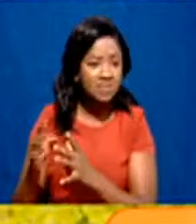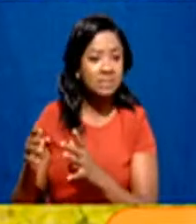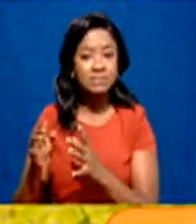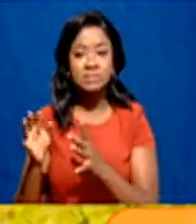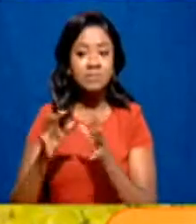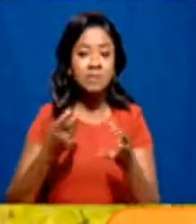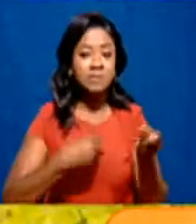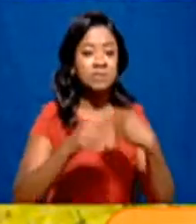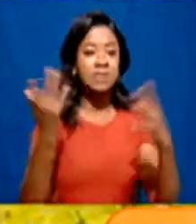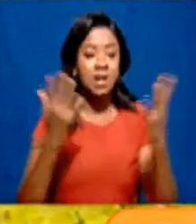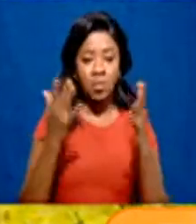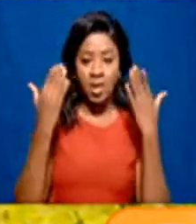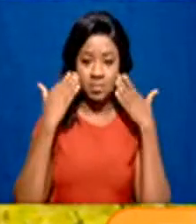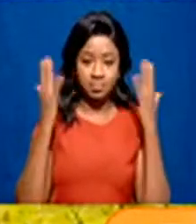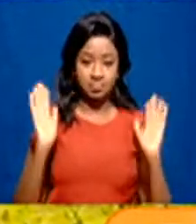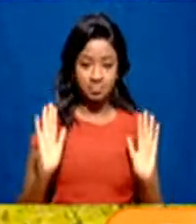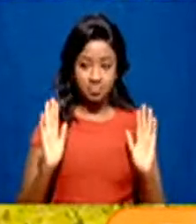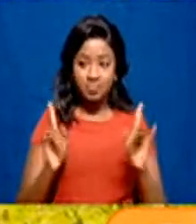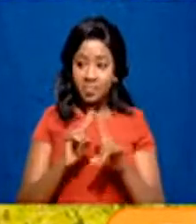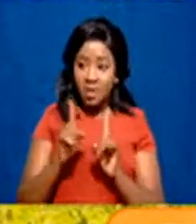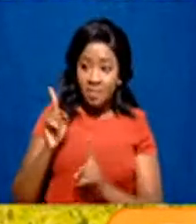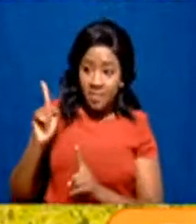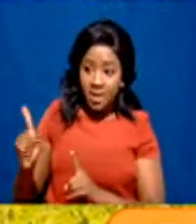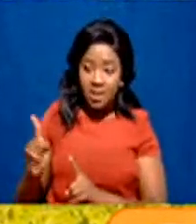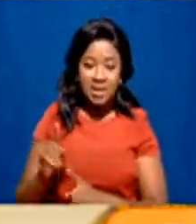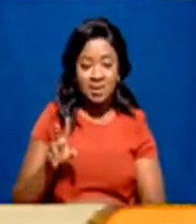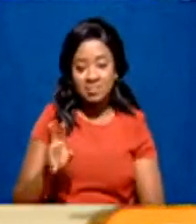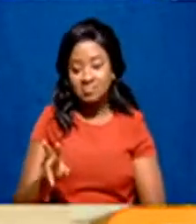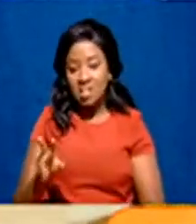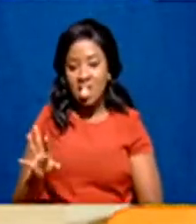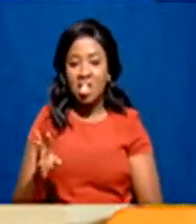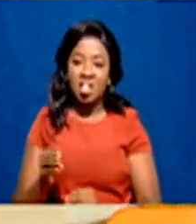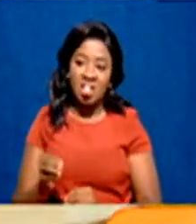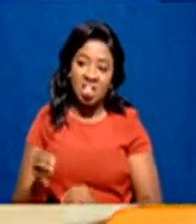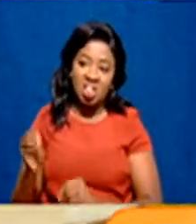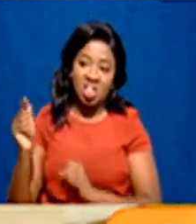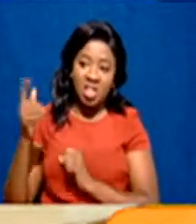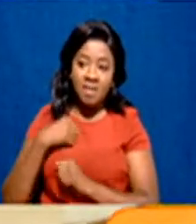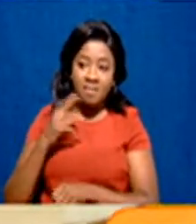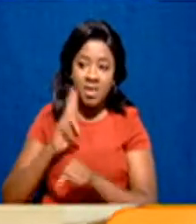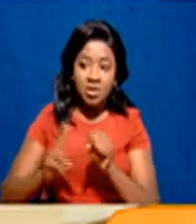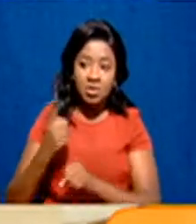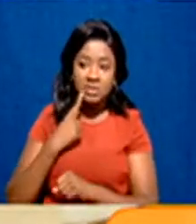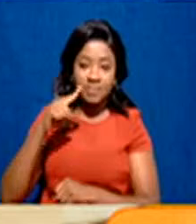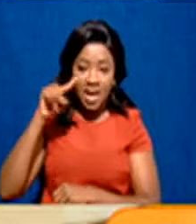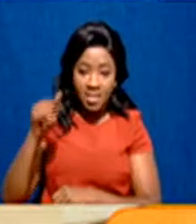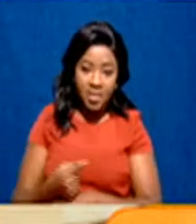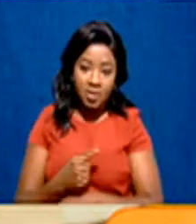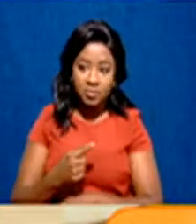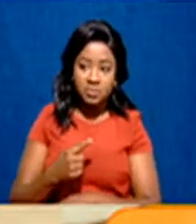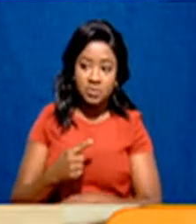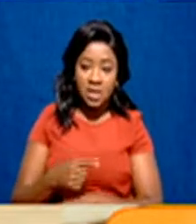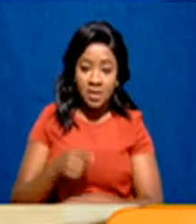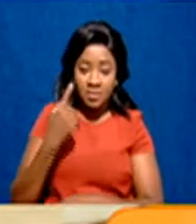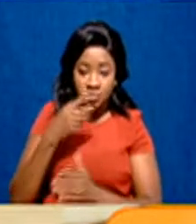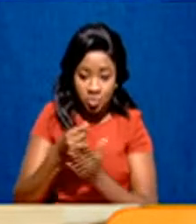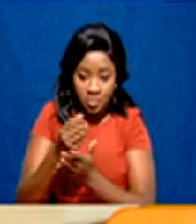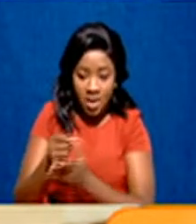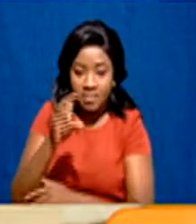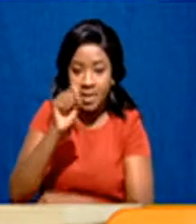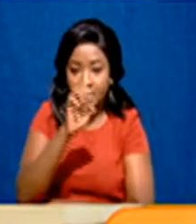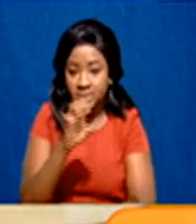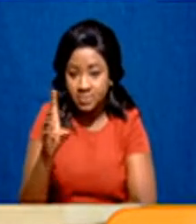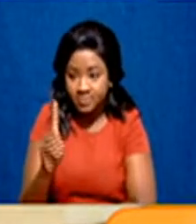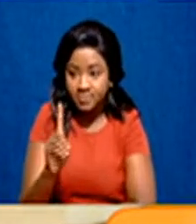them. She helplessly watched them go to waste. I spent over 100,000 in the seed,